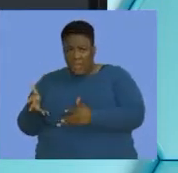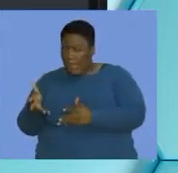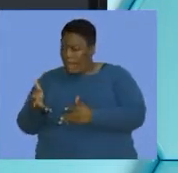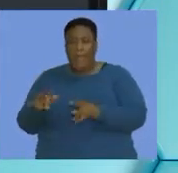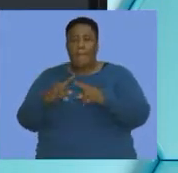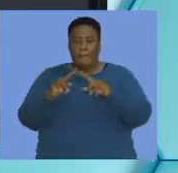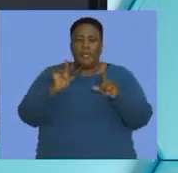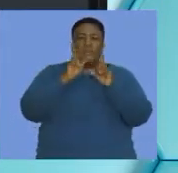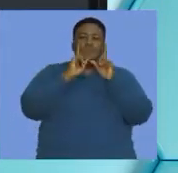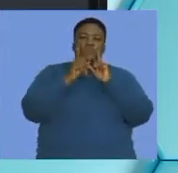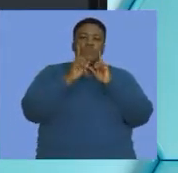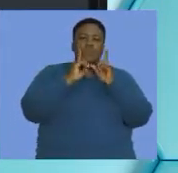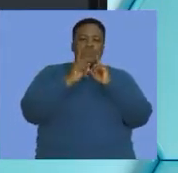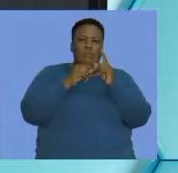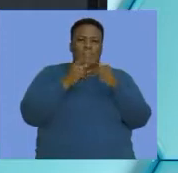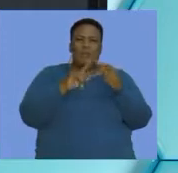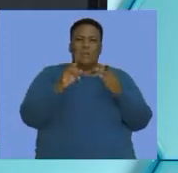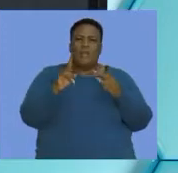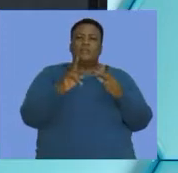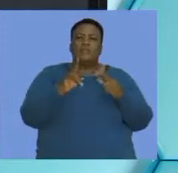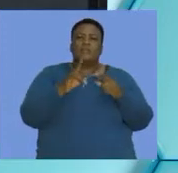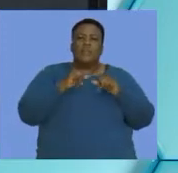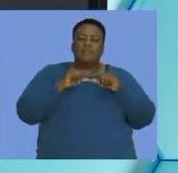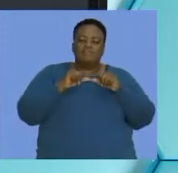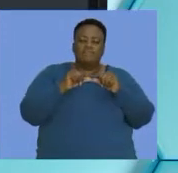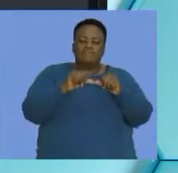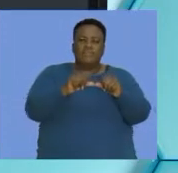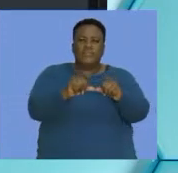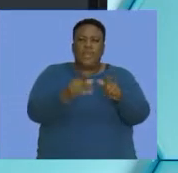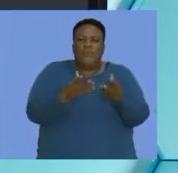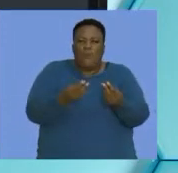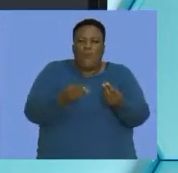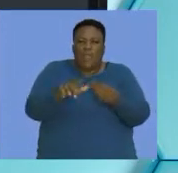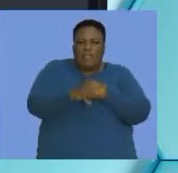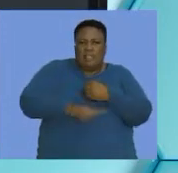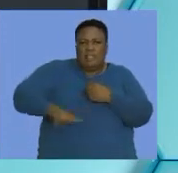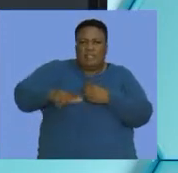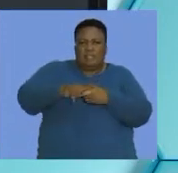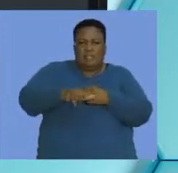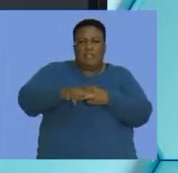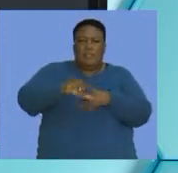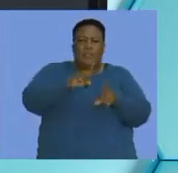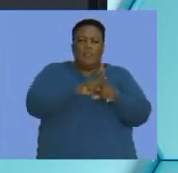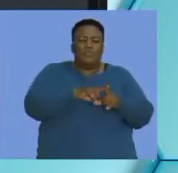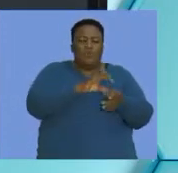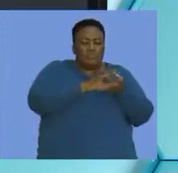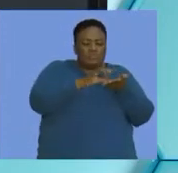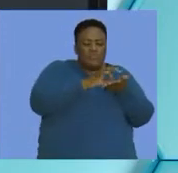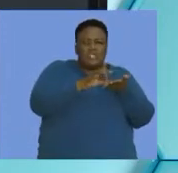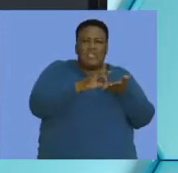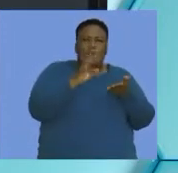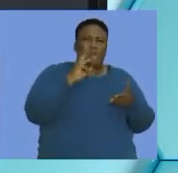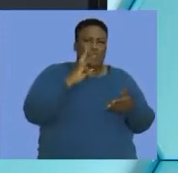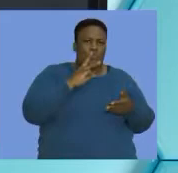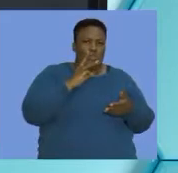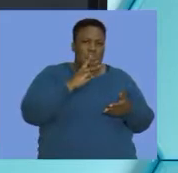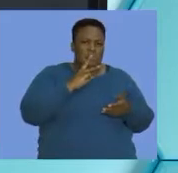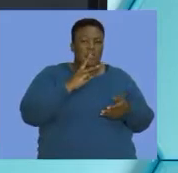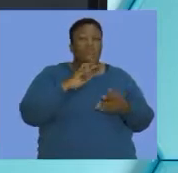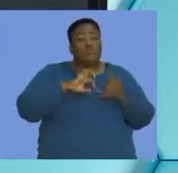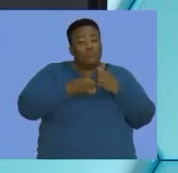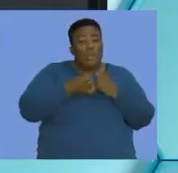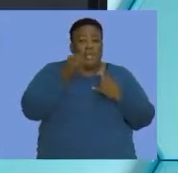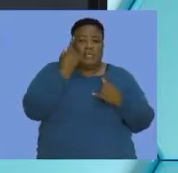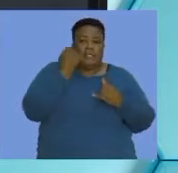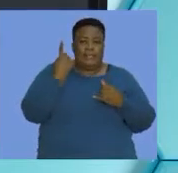talks about the sustaining of our wetlands, which are important aquipurifiers of the water that we consume. So let's